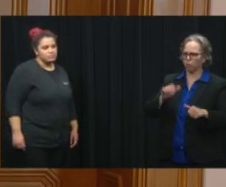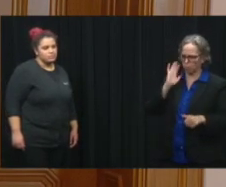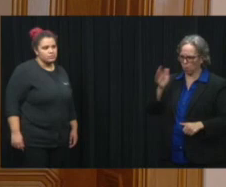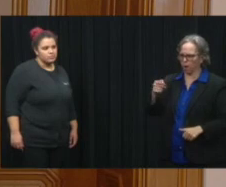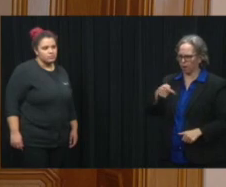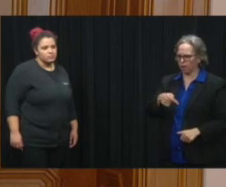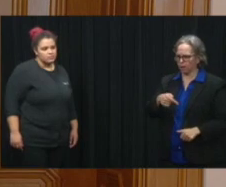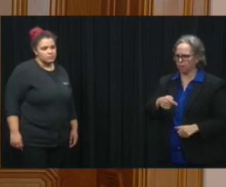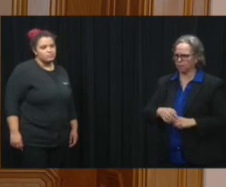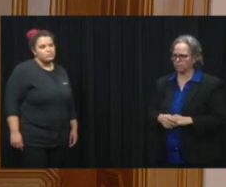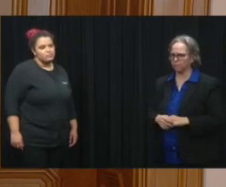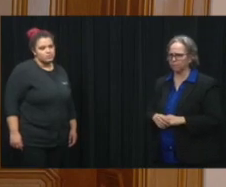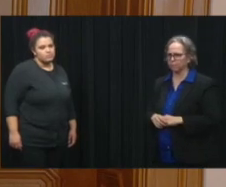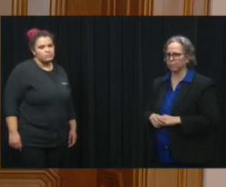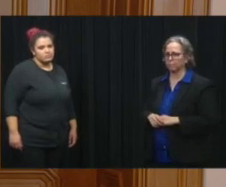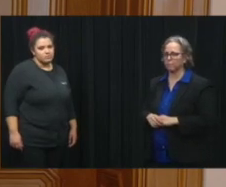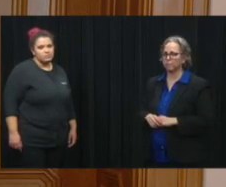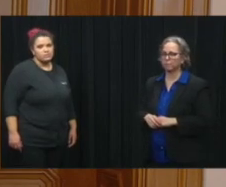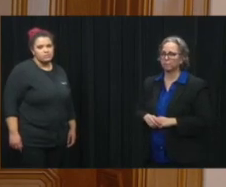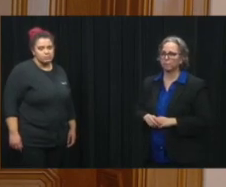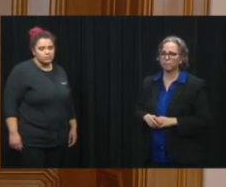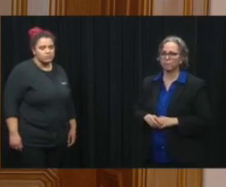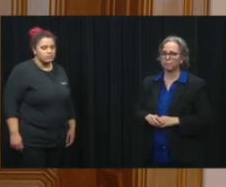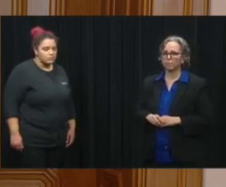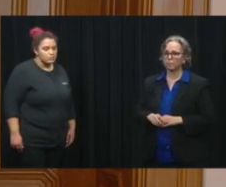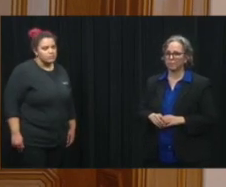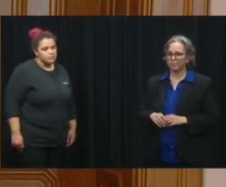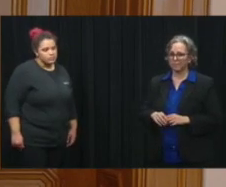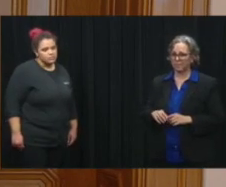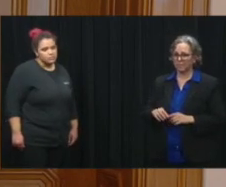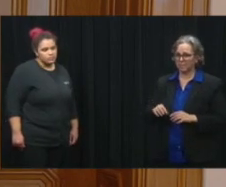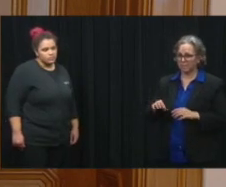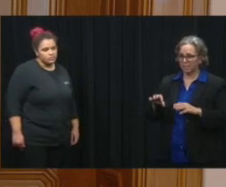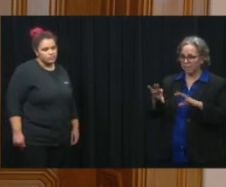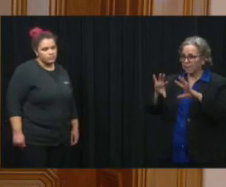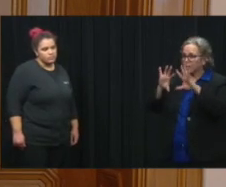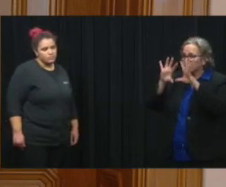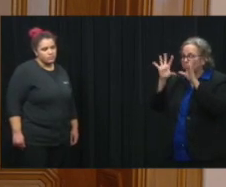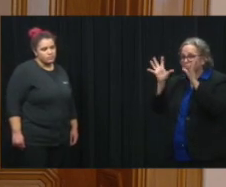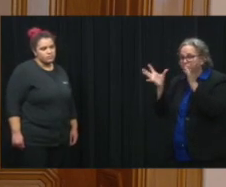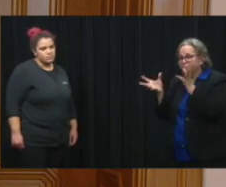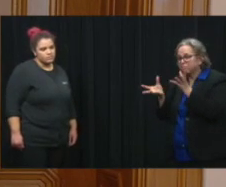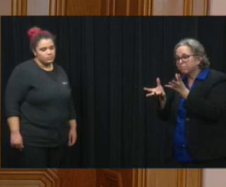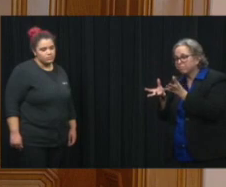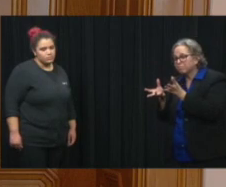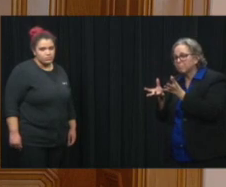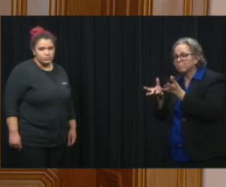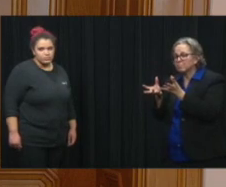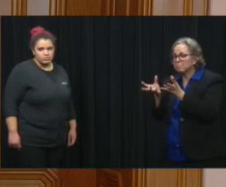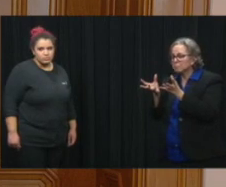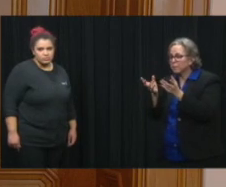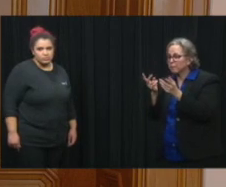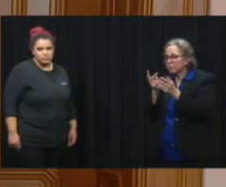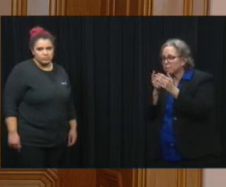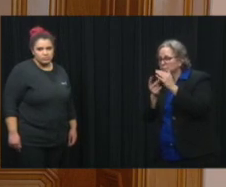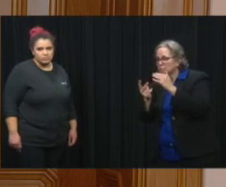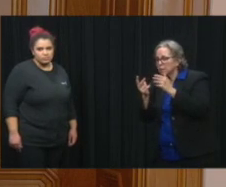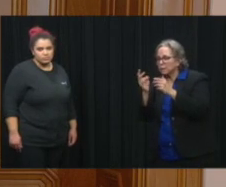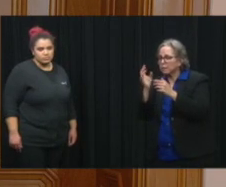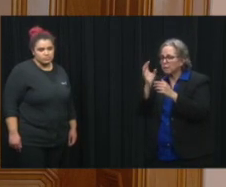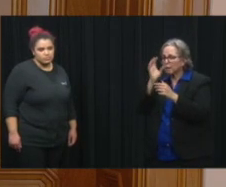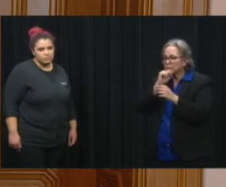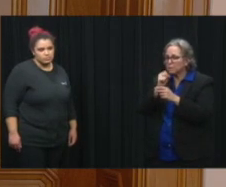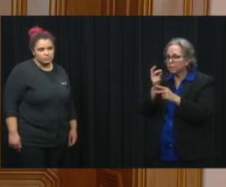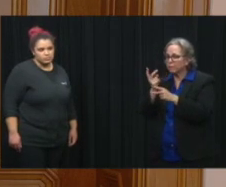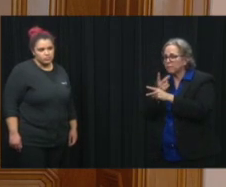media exactly the broad outline of what people in that region can expect to see. There